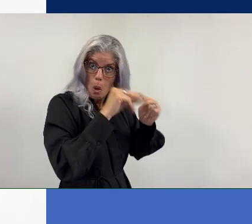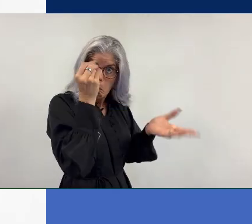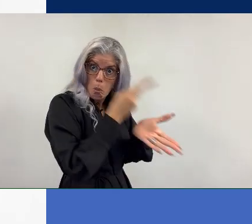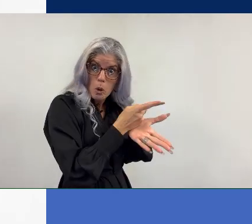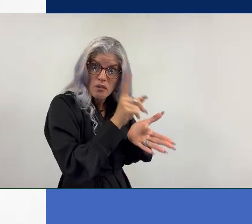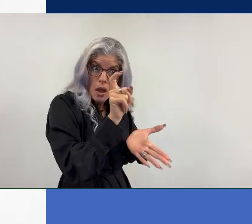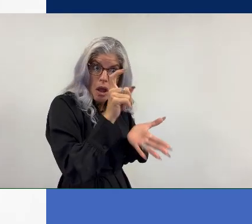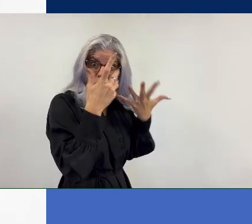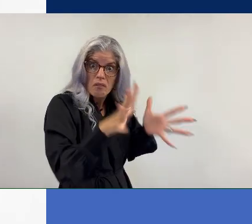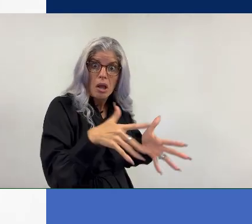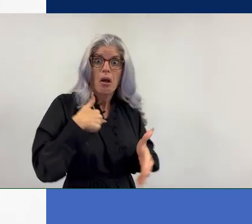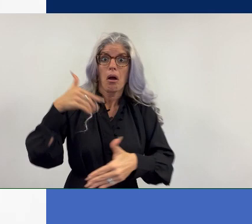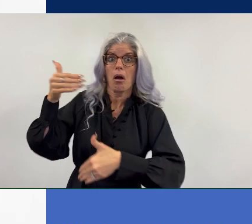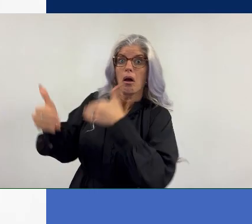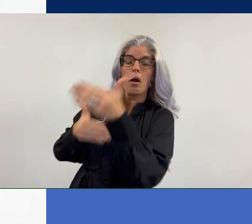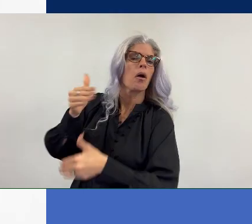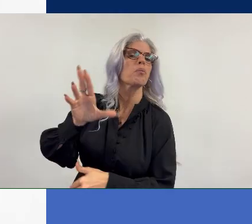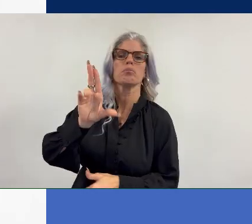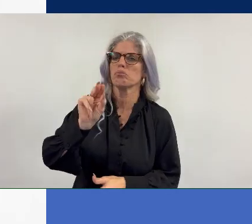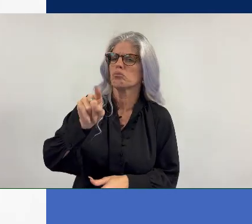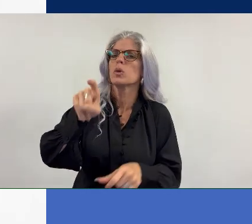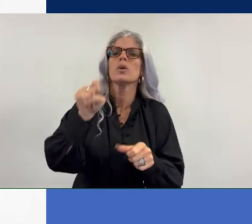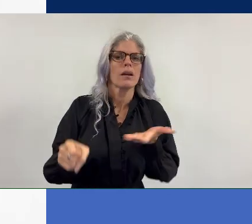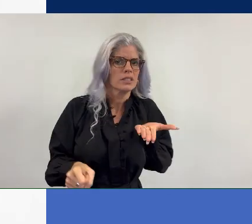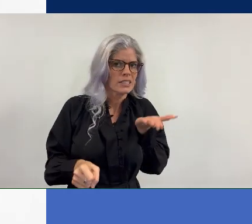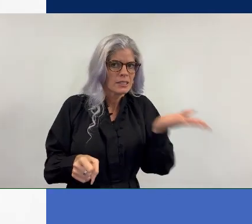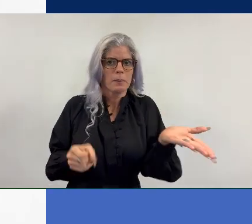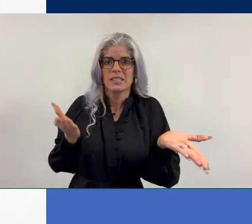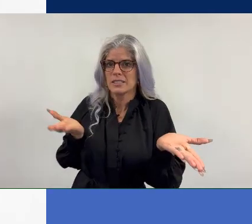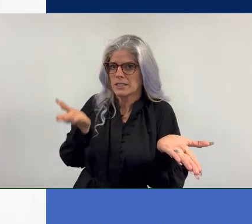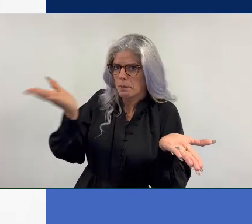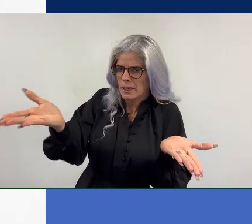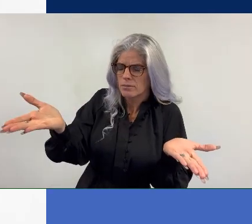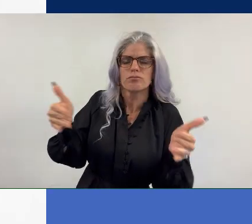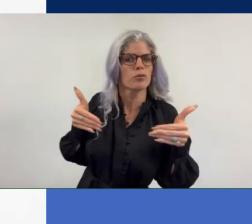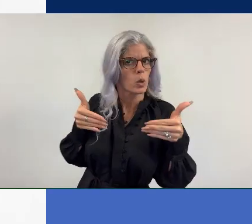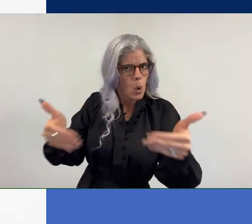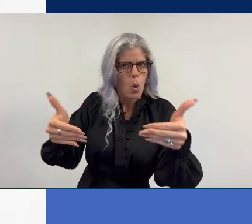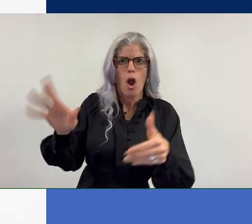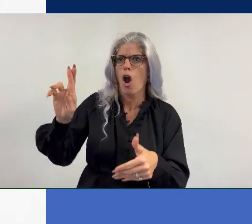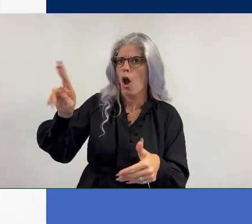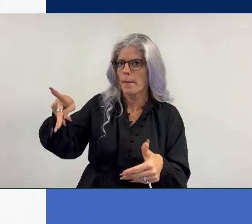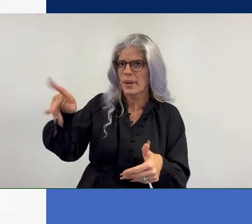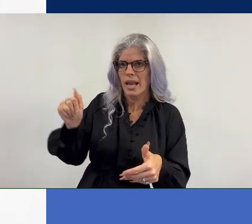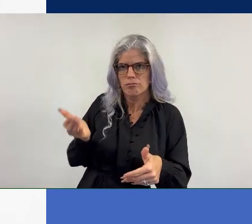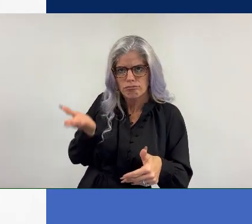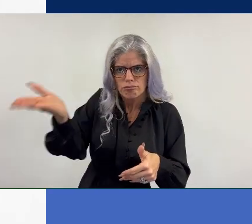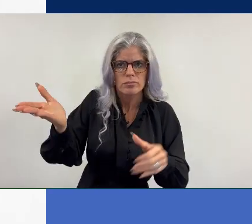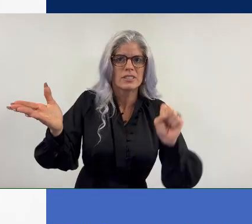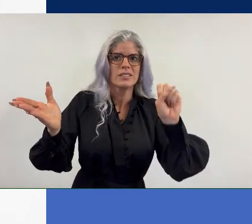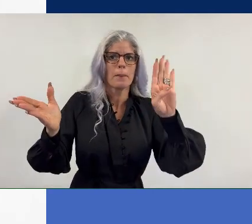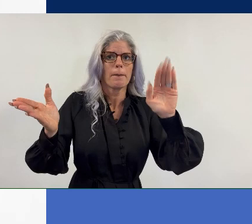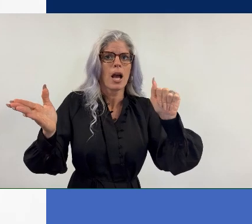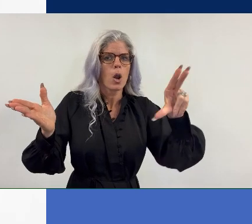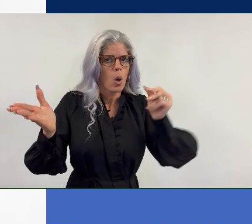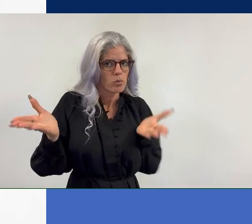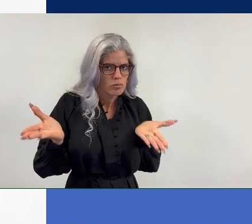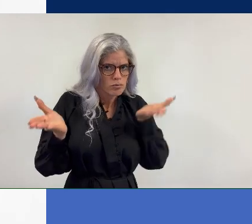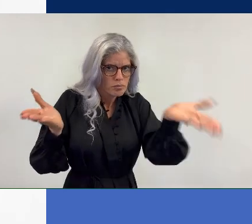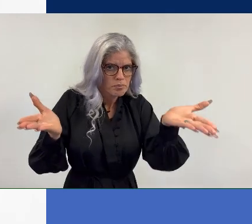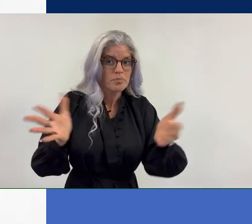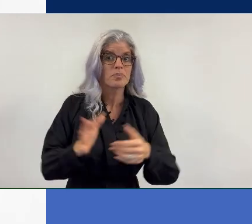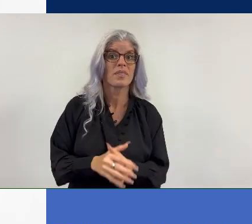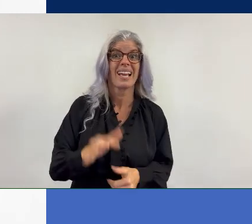so be sure to keep it in your records. We will go over the steps to request an account in Grants Portal and submit your RPA near the end of this briefing.